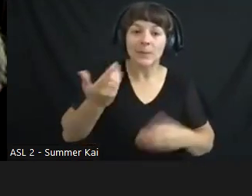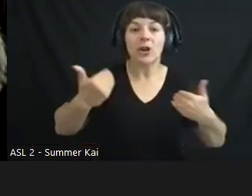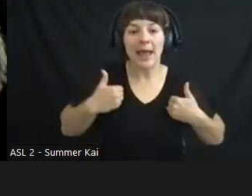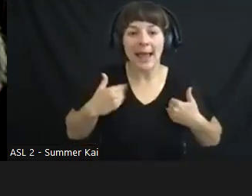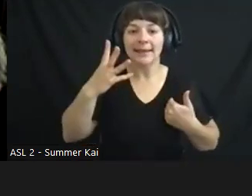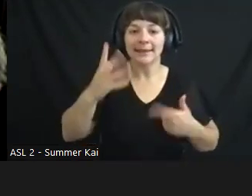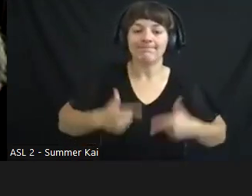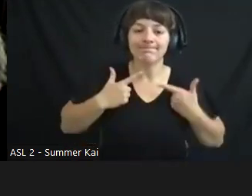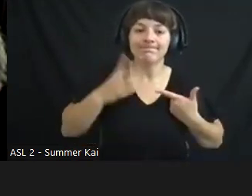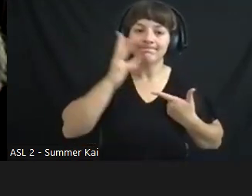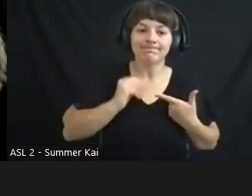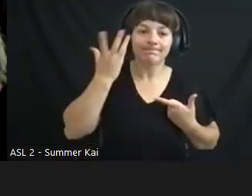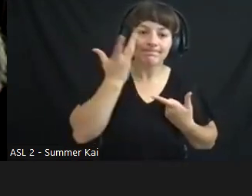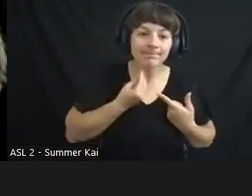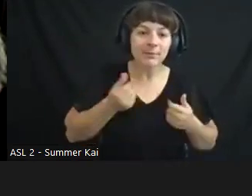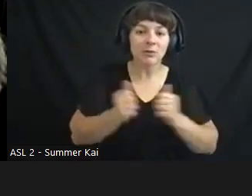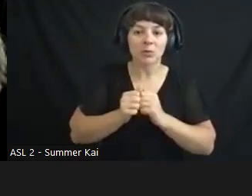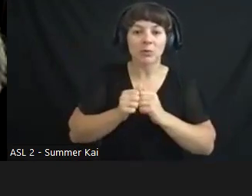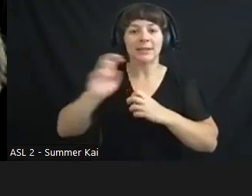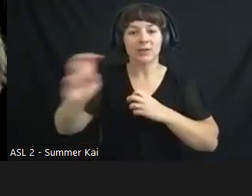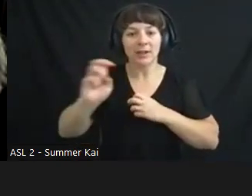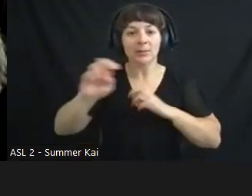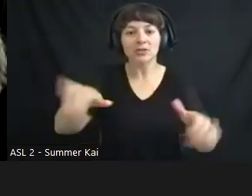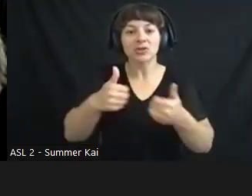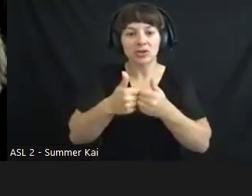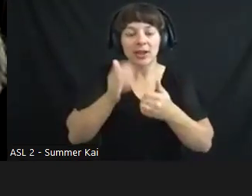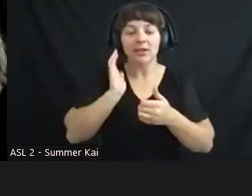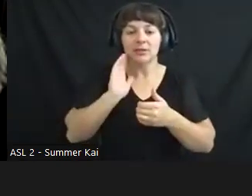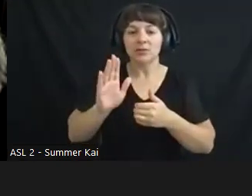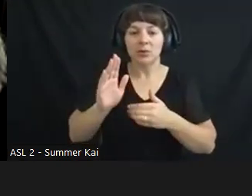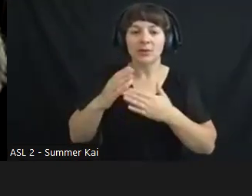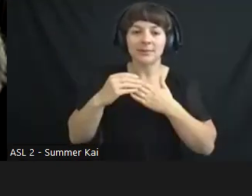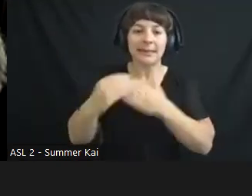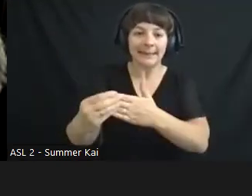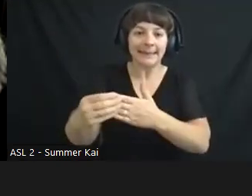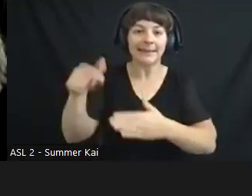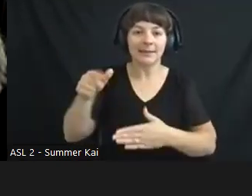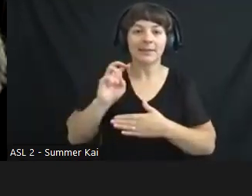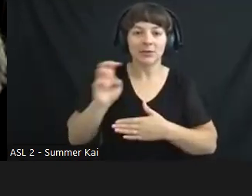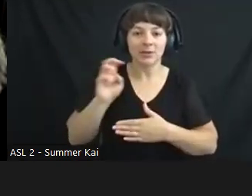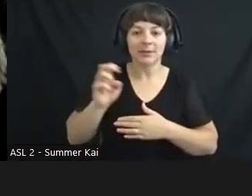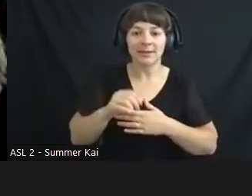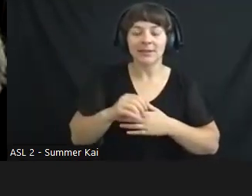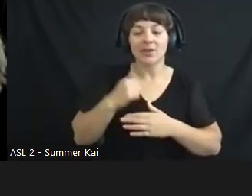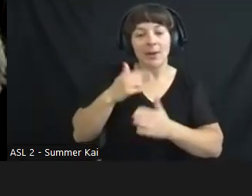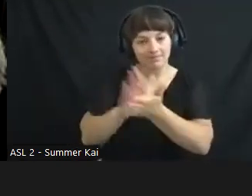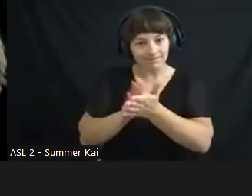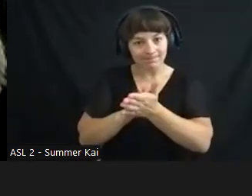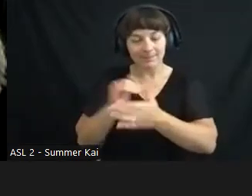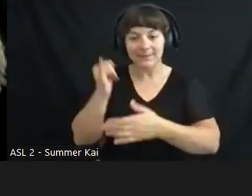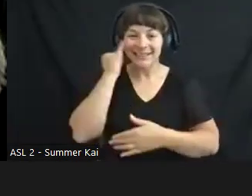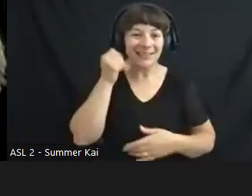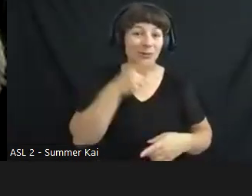lived experience to lead this. And so I'm just imploring you, if you are not experiencing inaccessibility